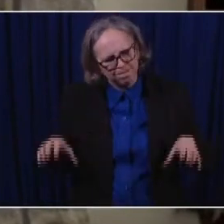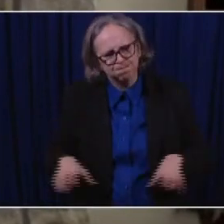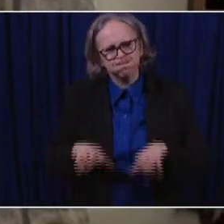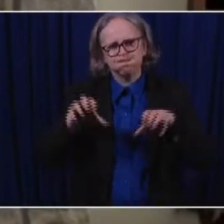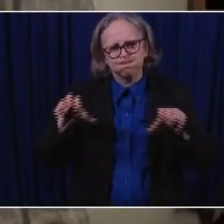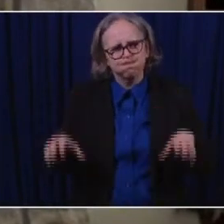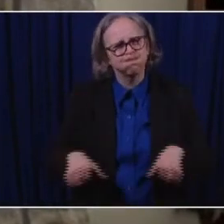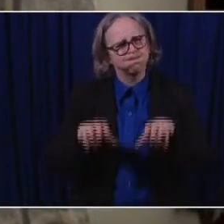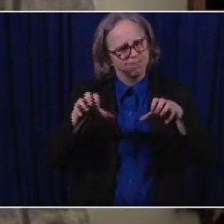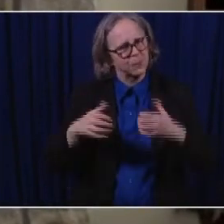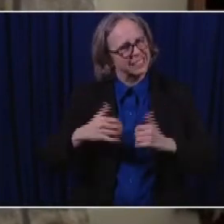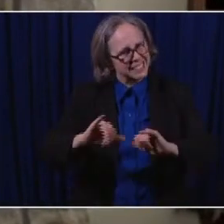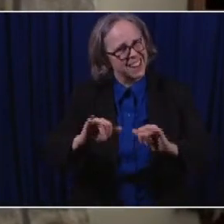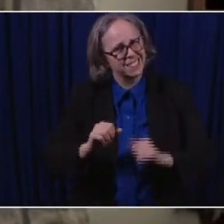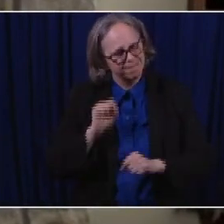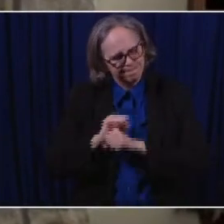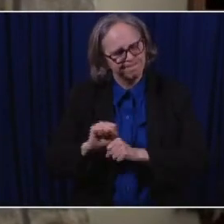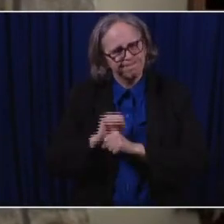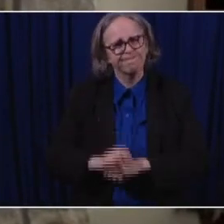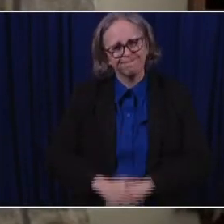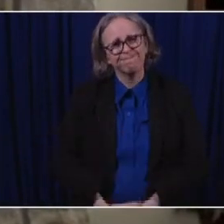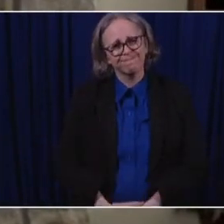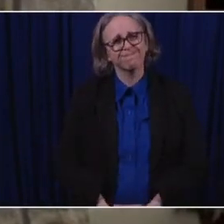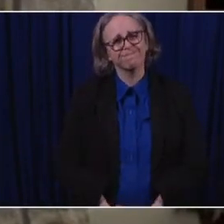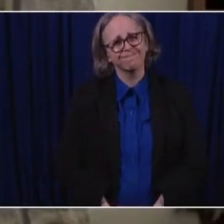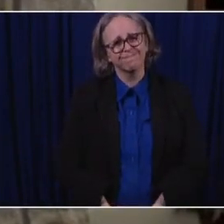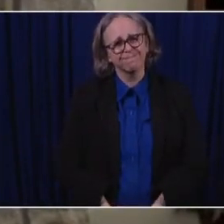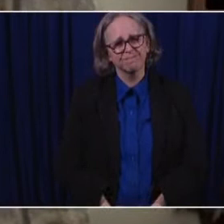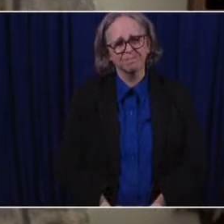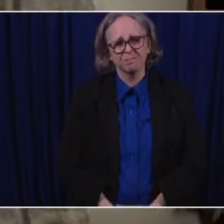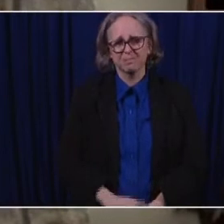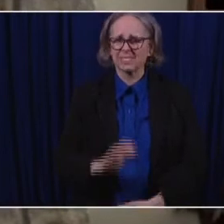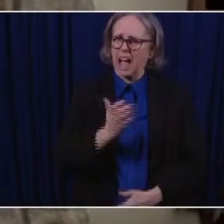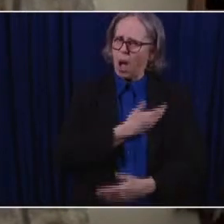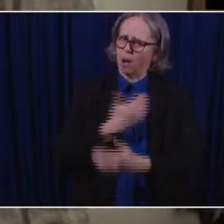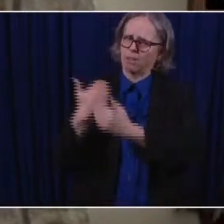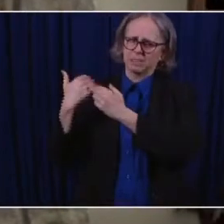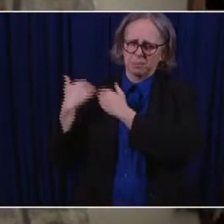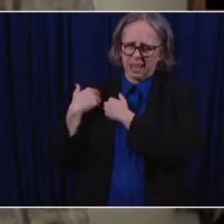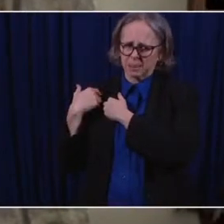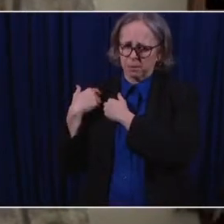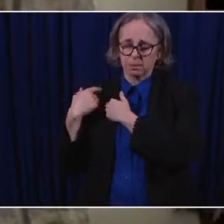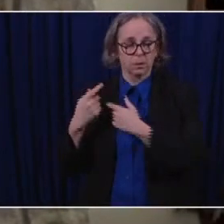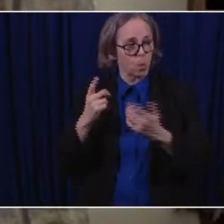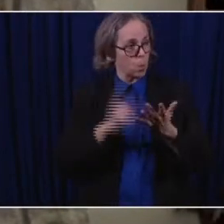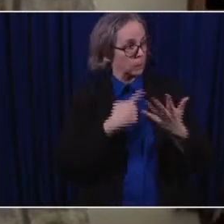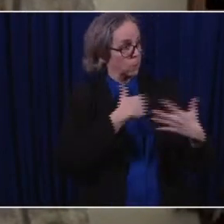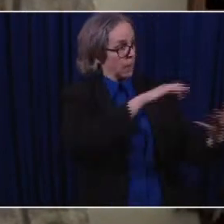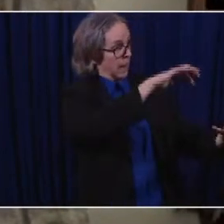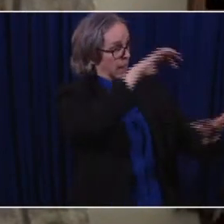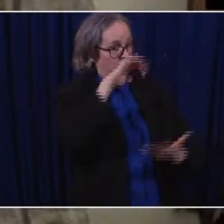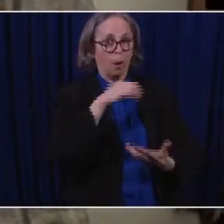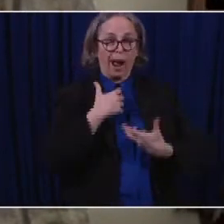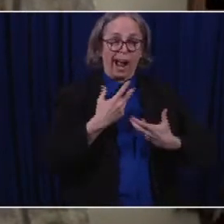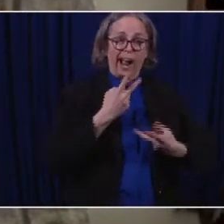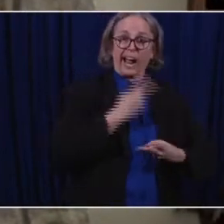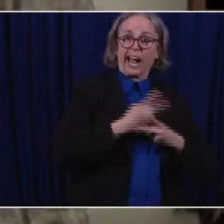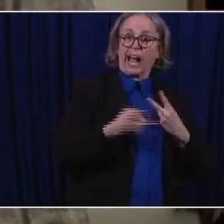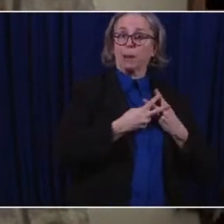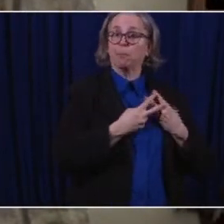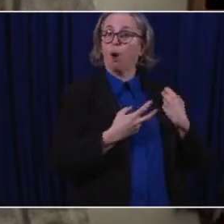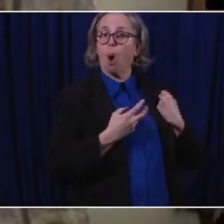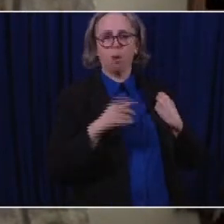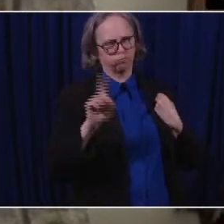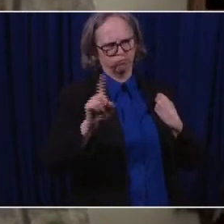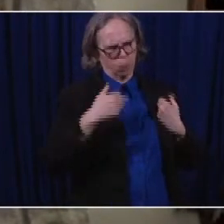get, you know, when vaccine comes into the state of Ohio, it's to get it out as quickly as we can. And I asked the director to